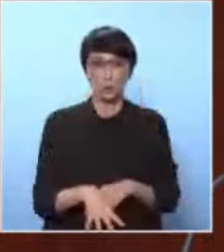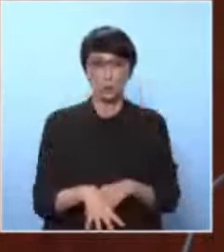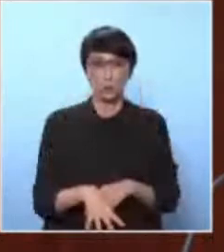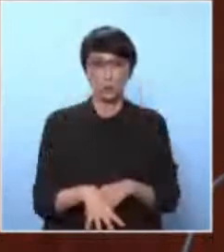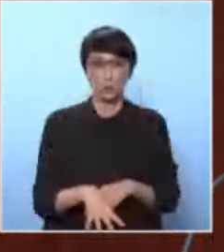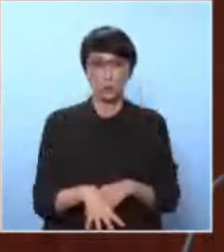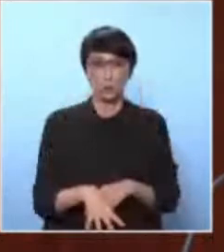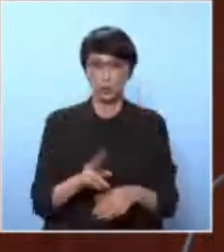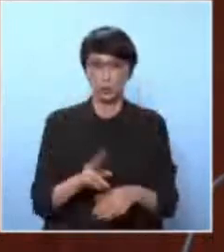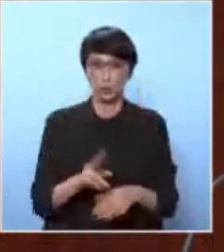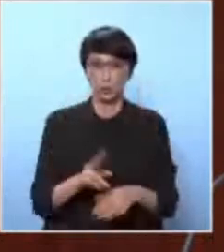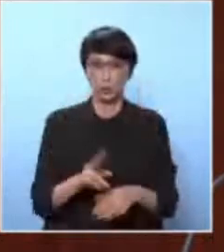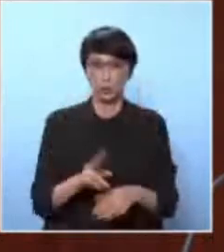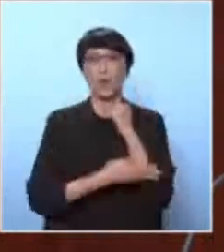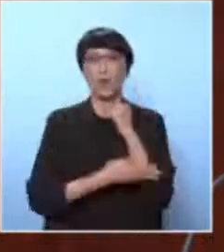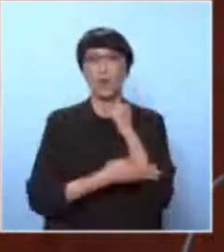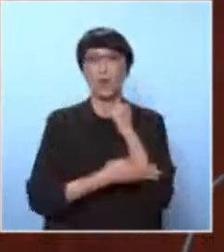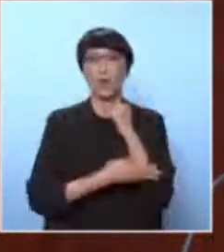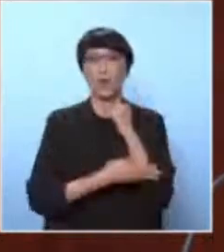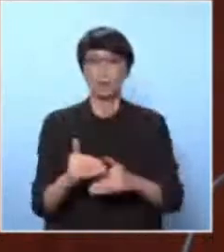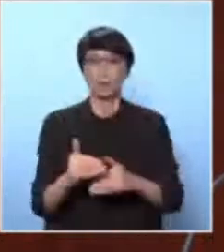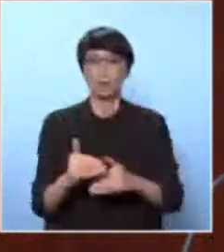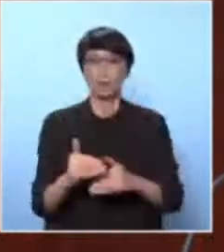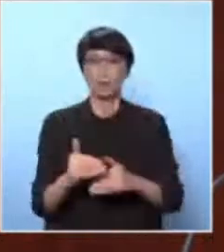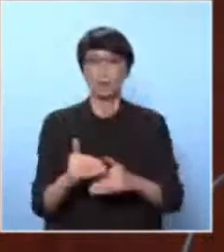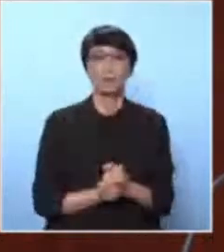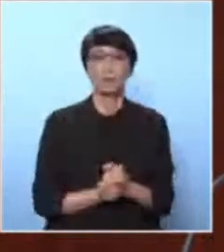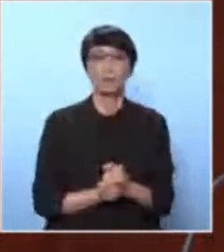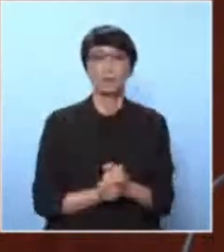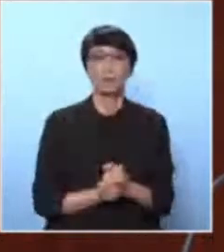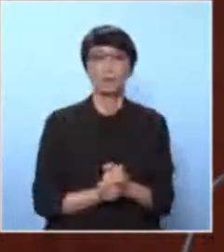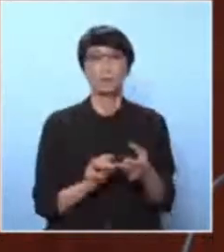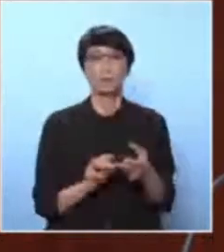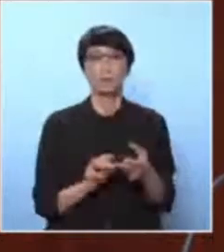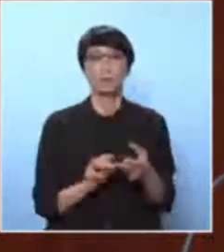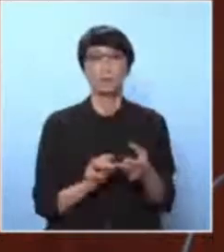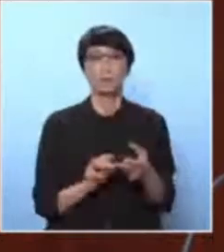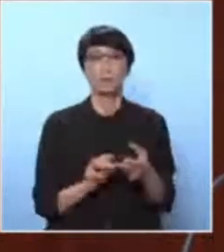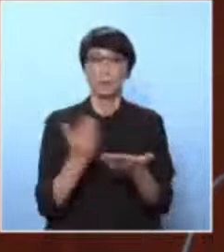the end of November. 2. Review stock trading spread.